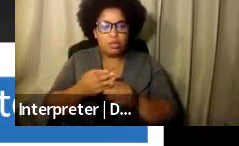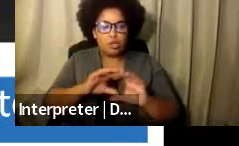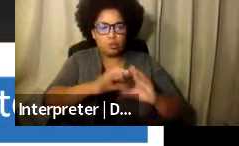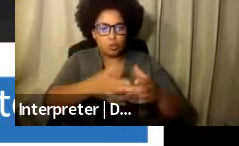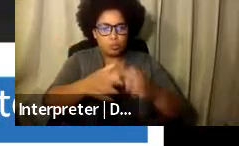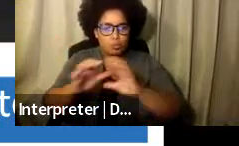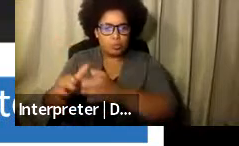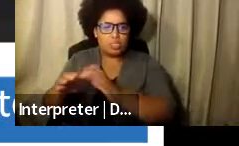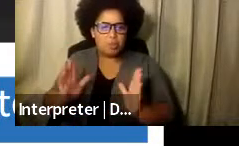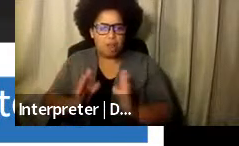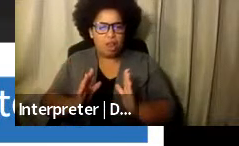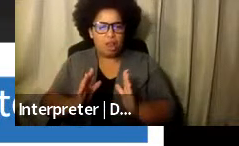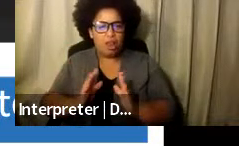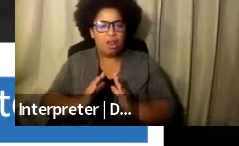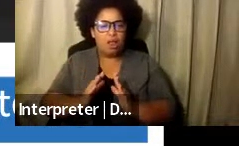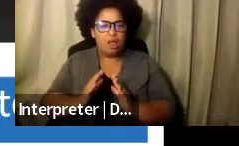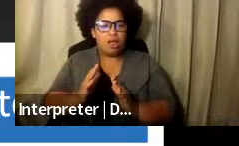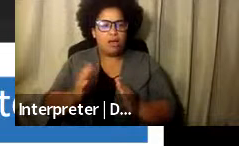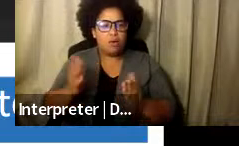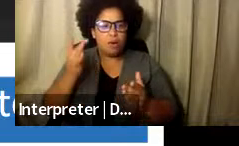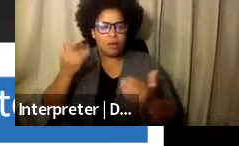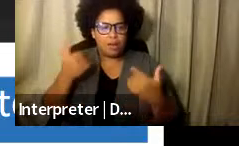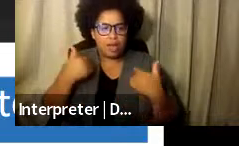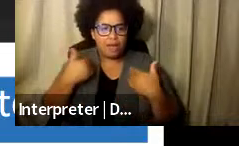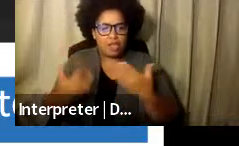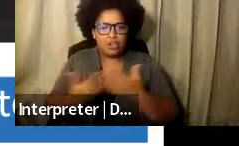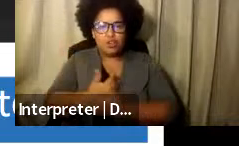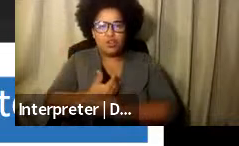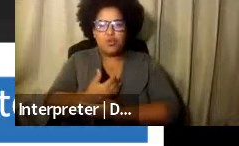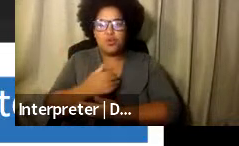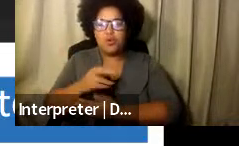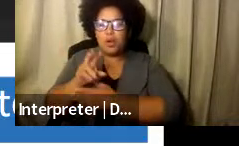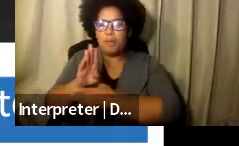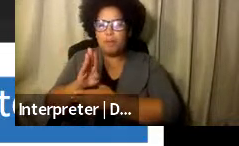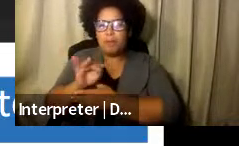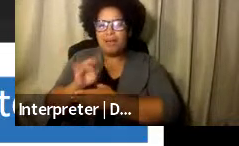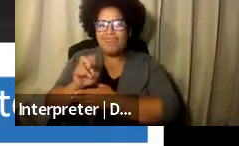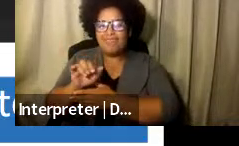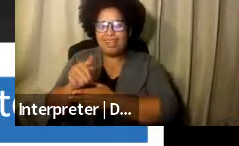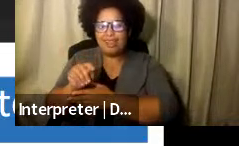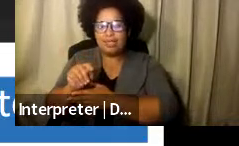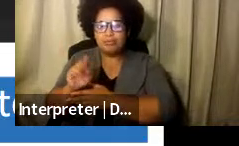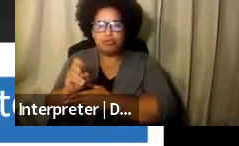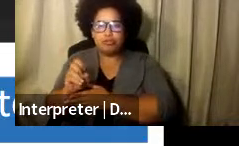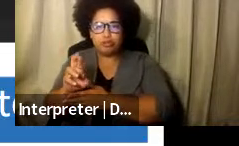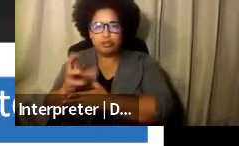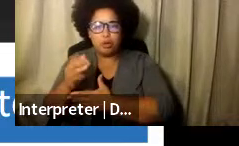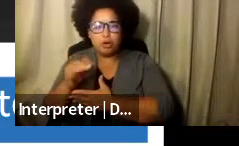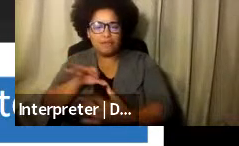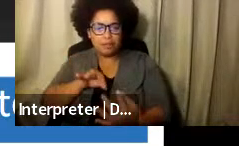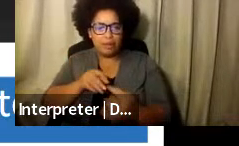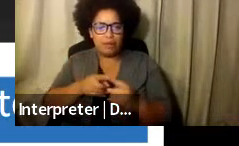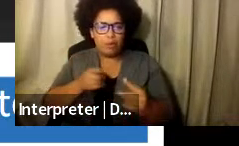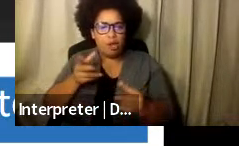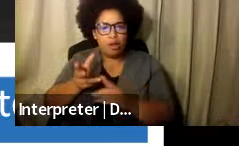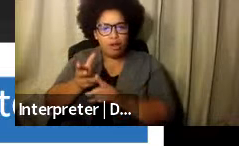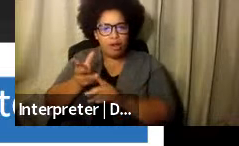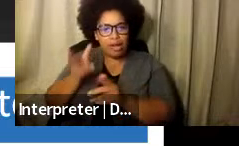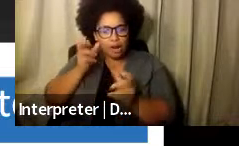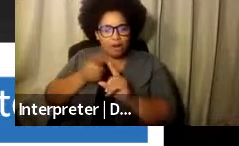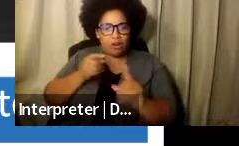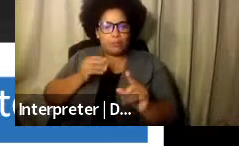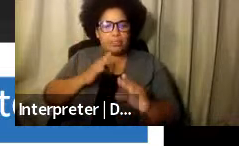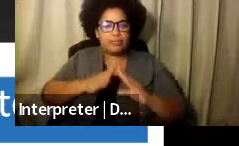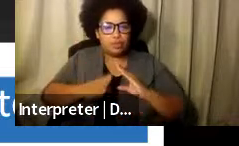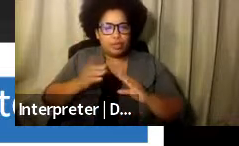specifically because there is a new bivalent booster that just came out, we wanted to get your feedback on what you're hearing from the community and what people are